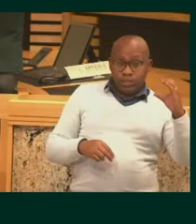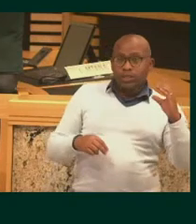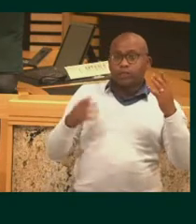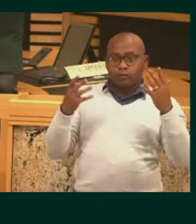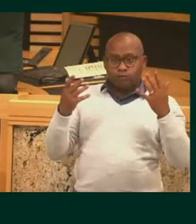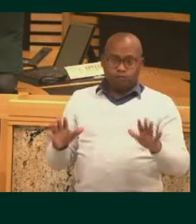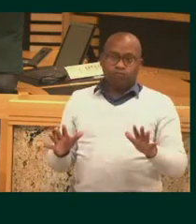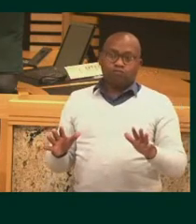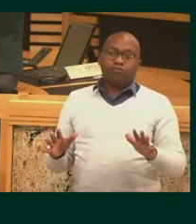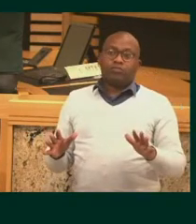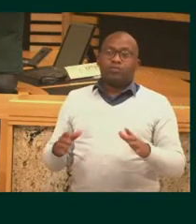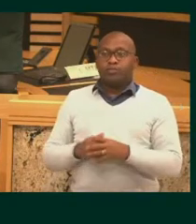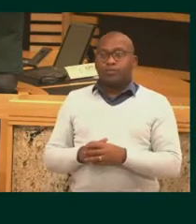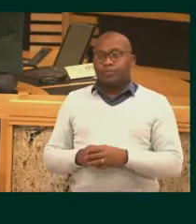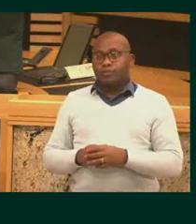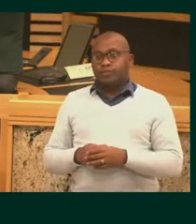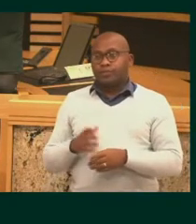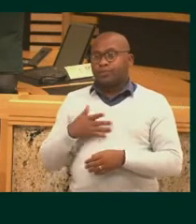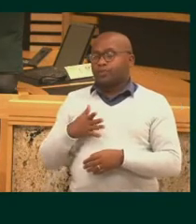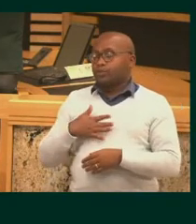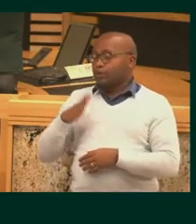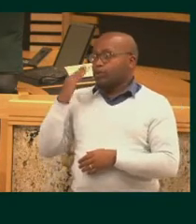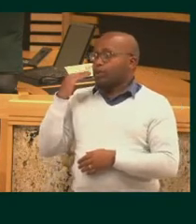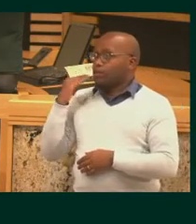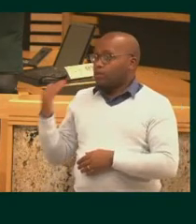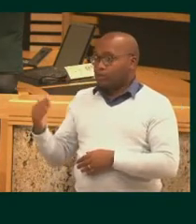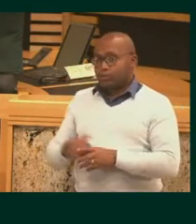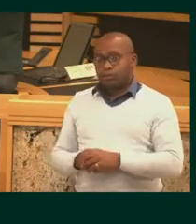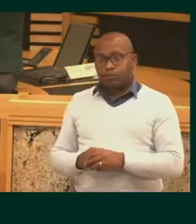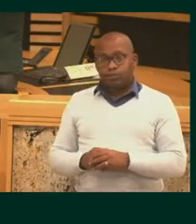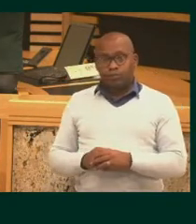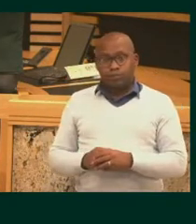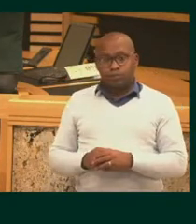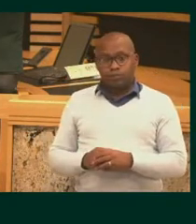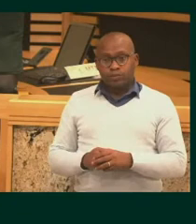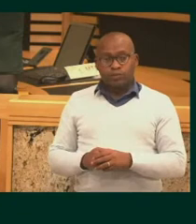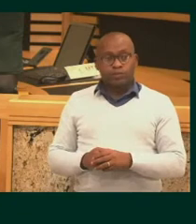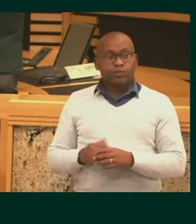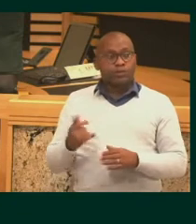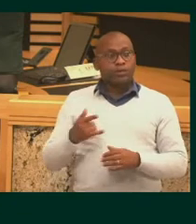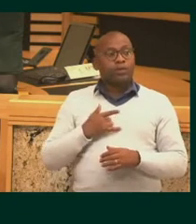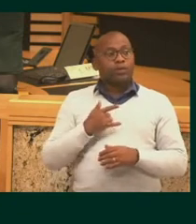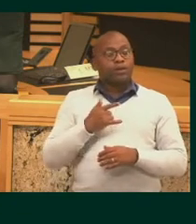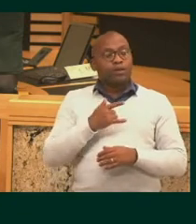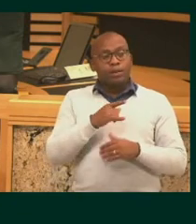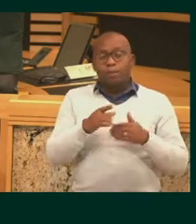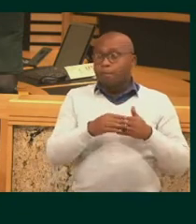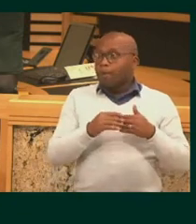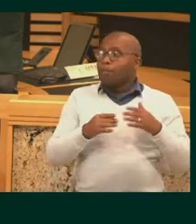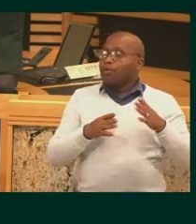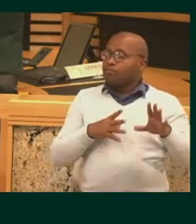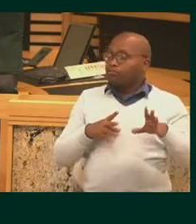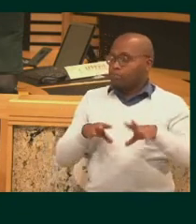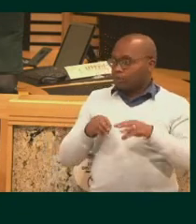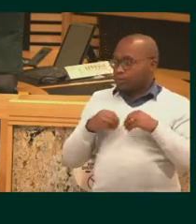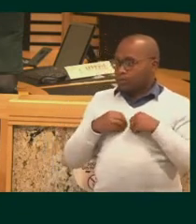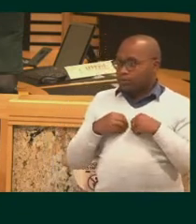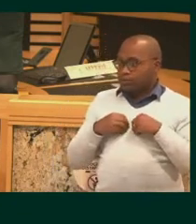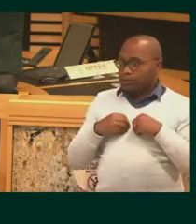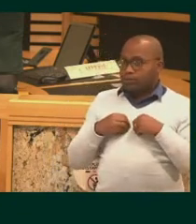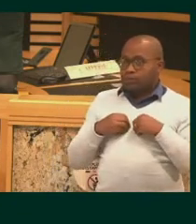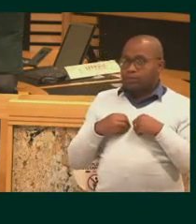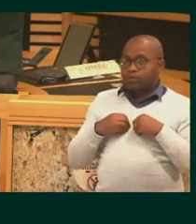very much honorable speaker thank you very much honorable Premier thank you very much the member I satisfied question number two from honorable RS